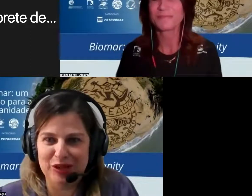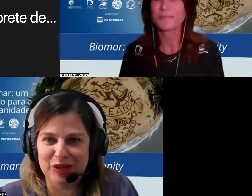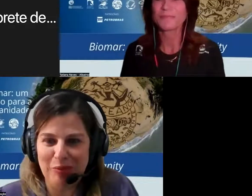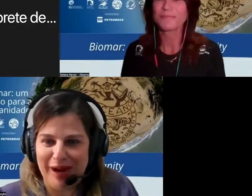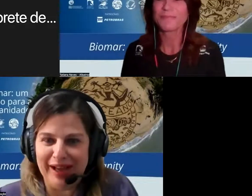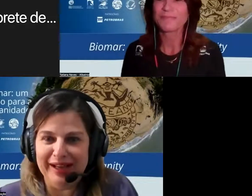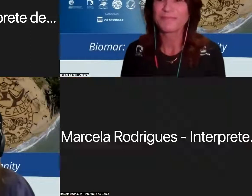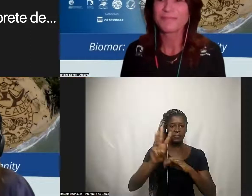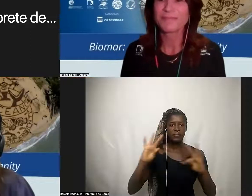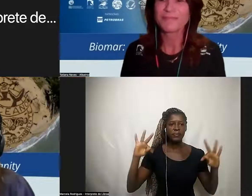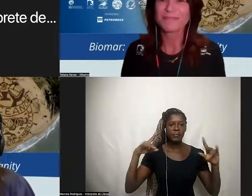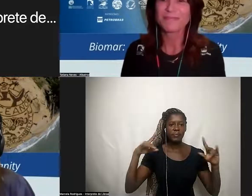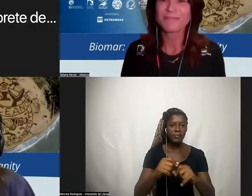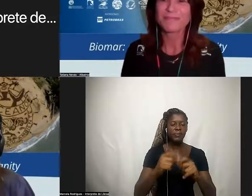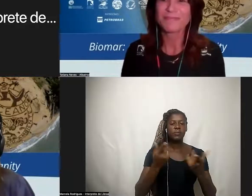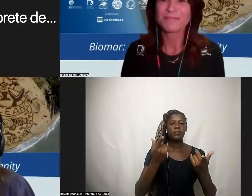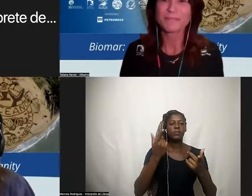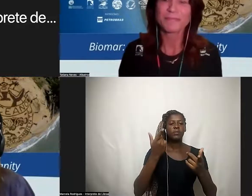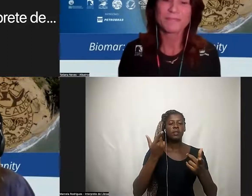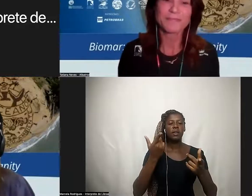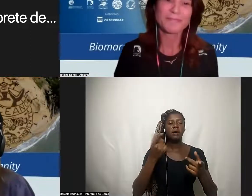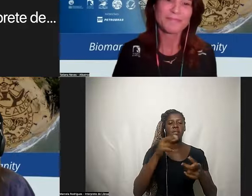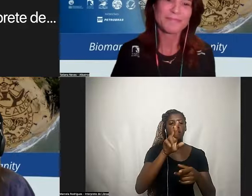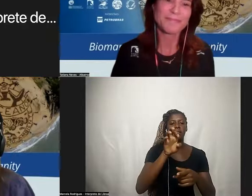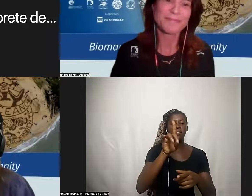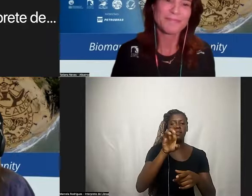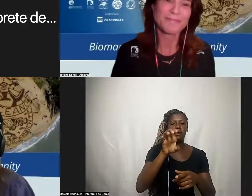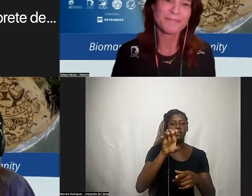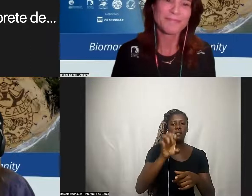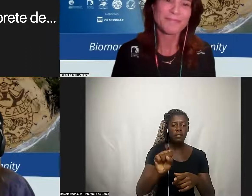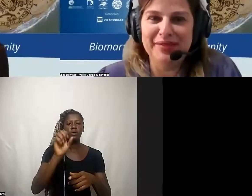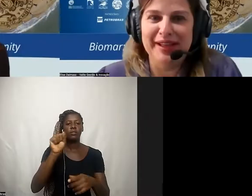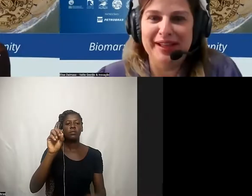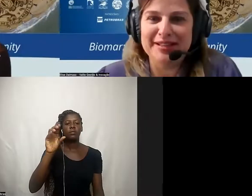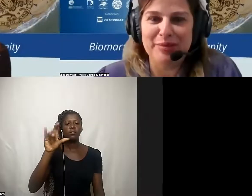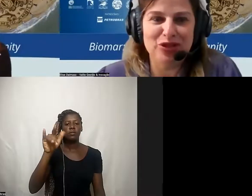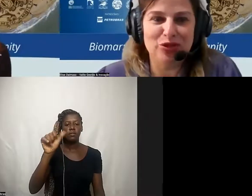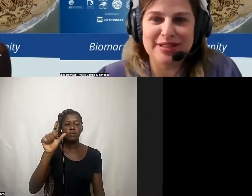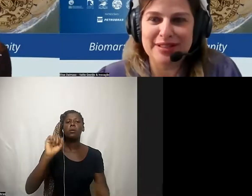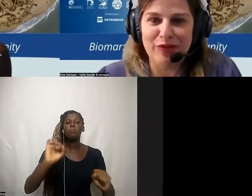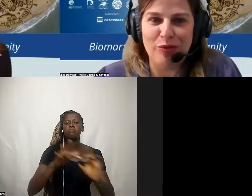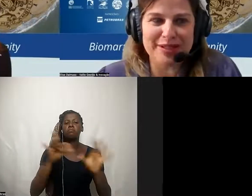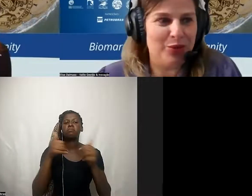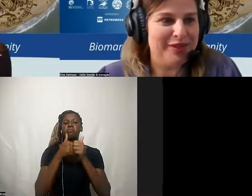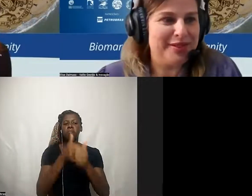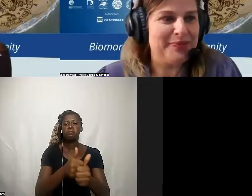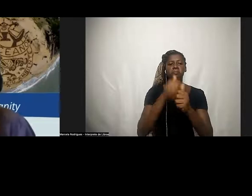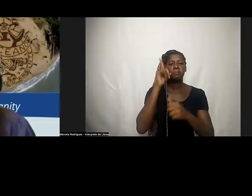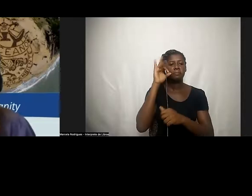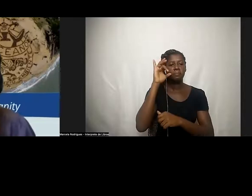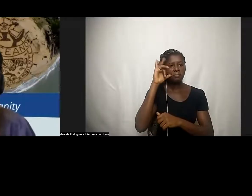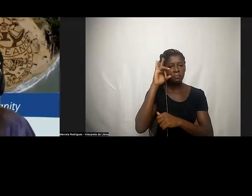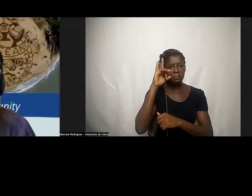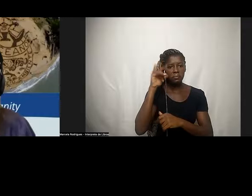da Rede Biomar. Então aproveitem para seguir lá no Instagram e saber de todas as informações.